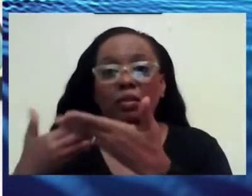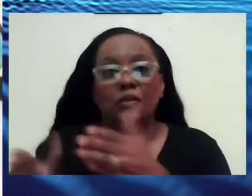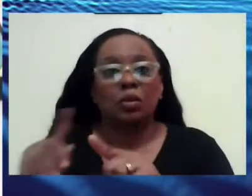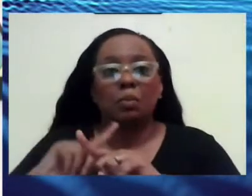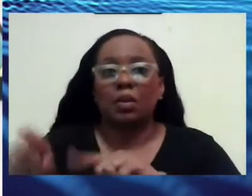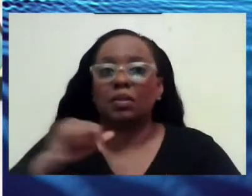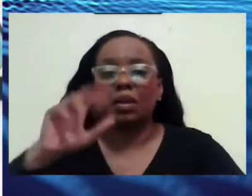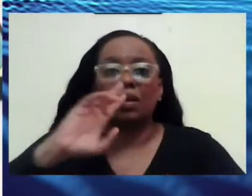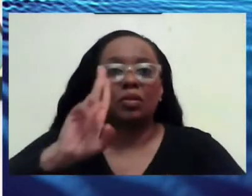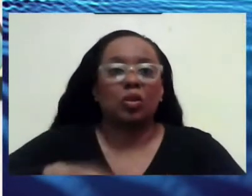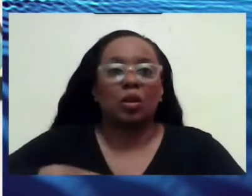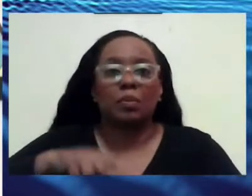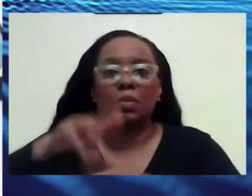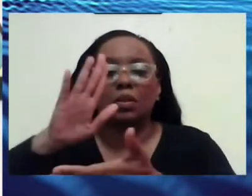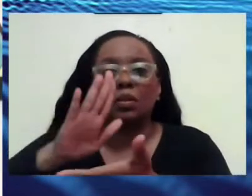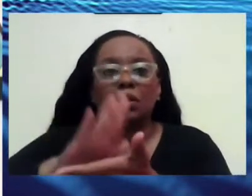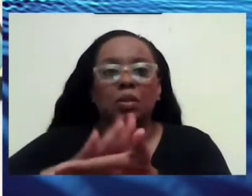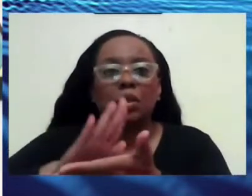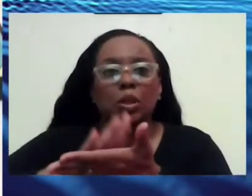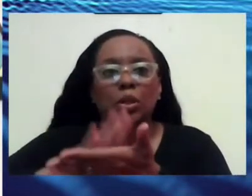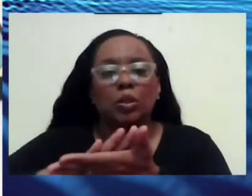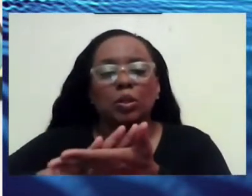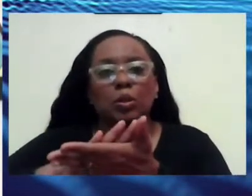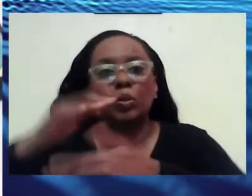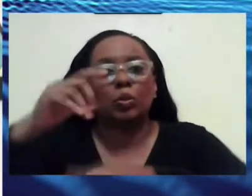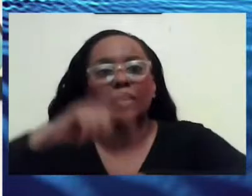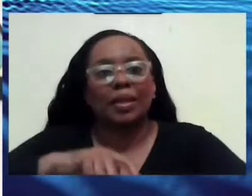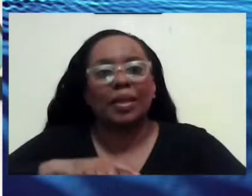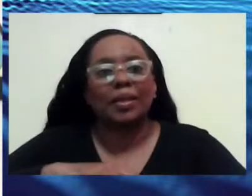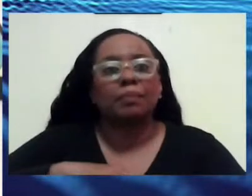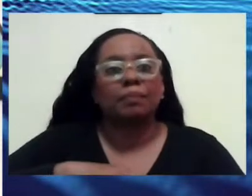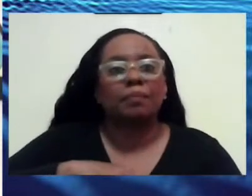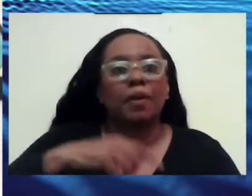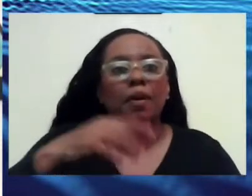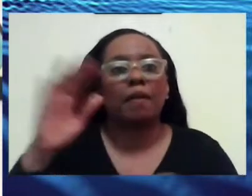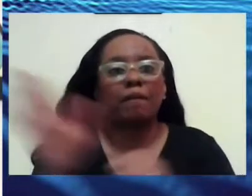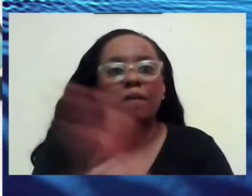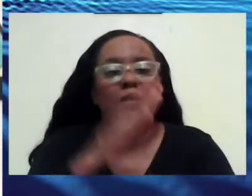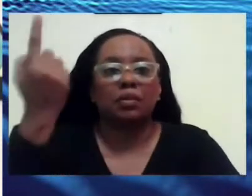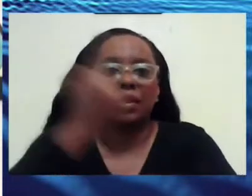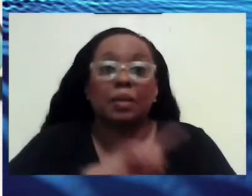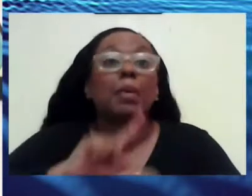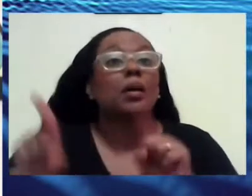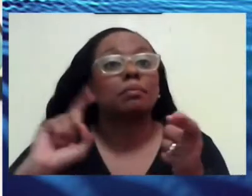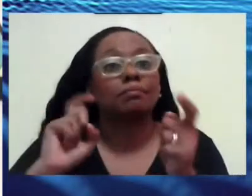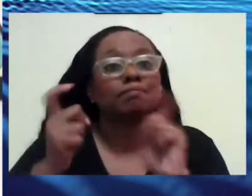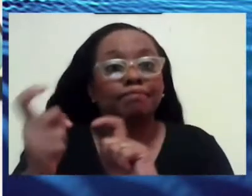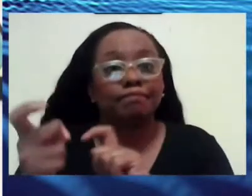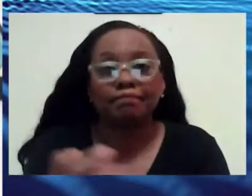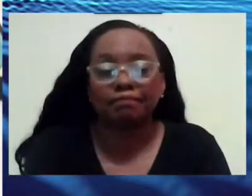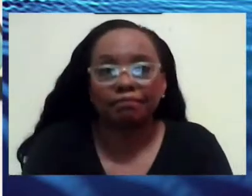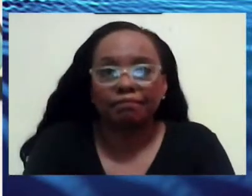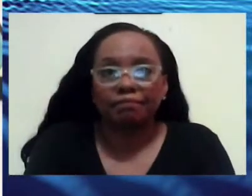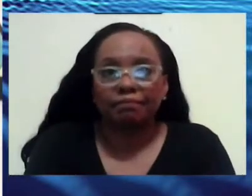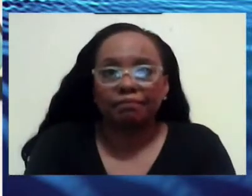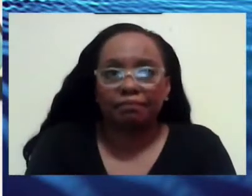have been operating in the online environment over the course of the last couple of weeks. But adjustments will be made as necessary.